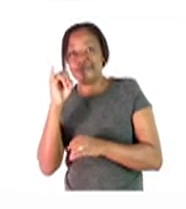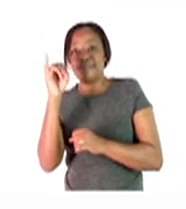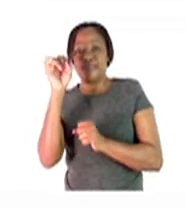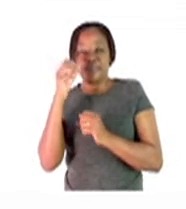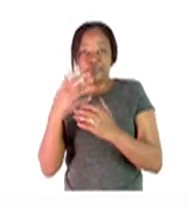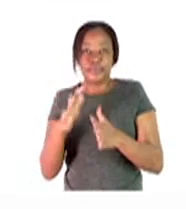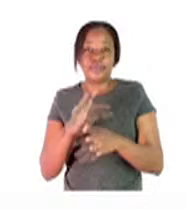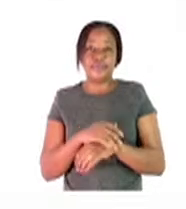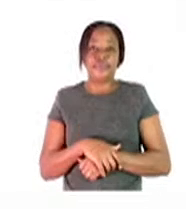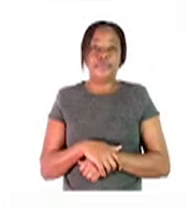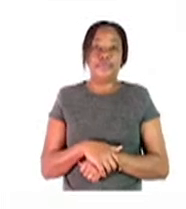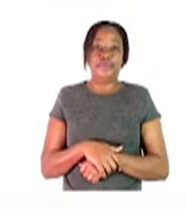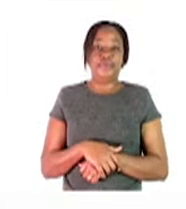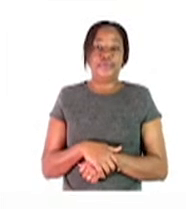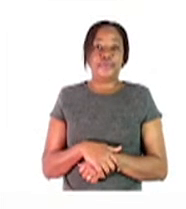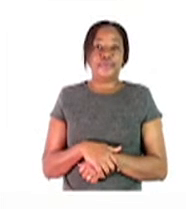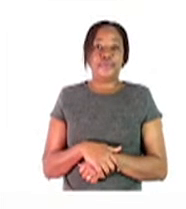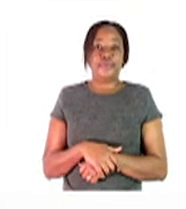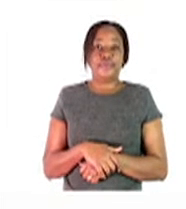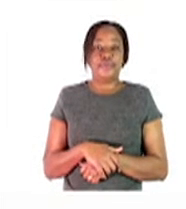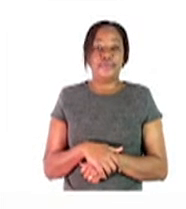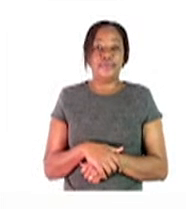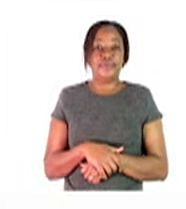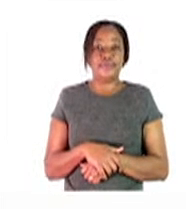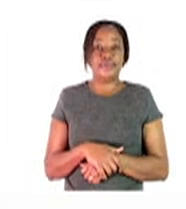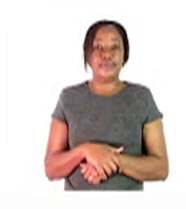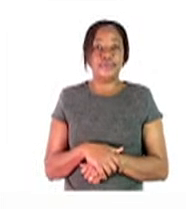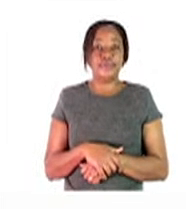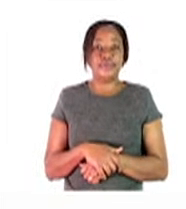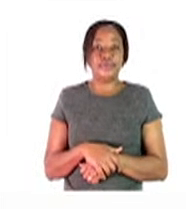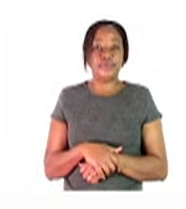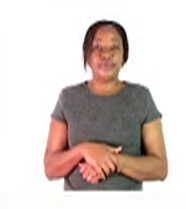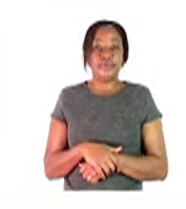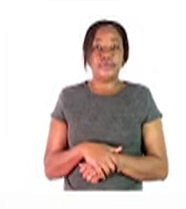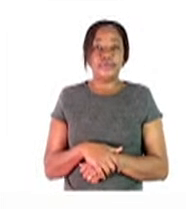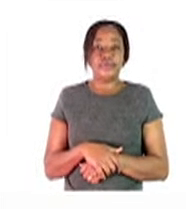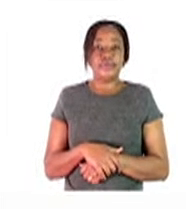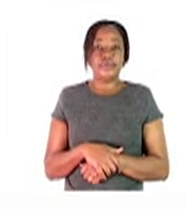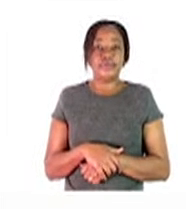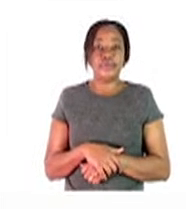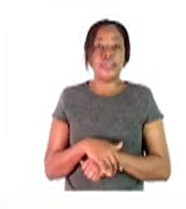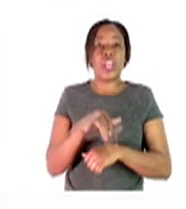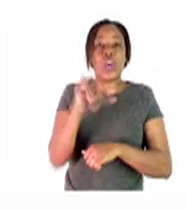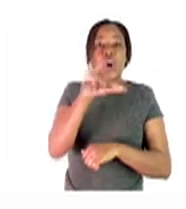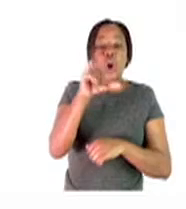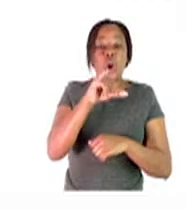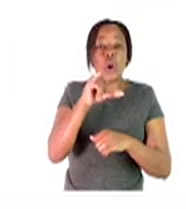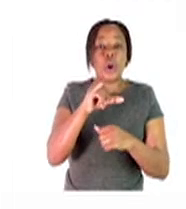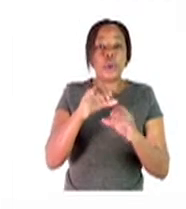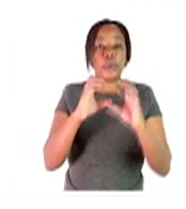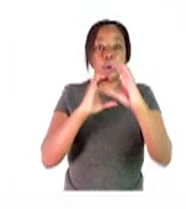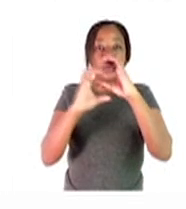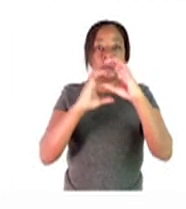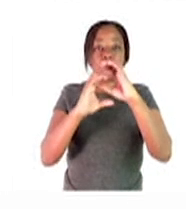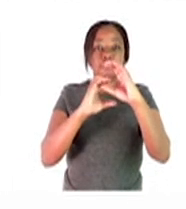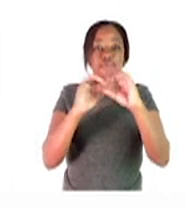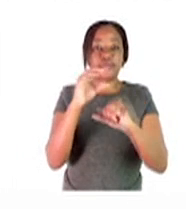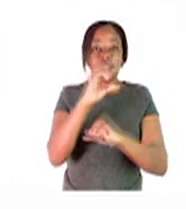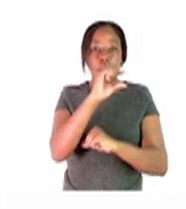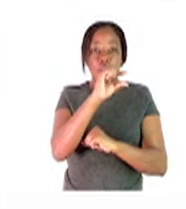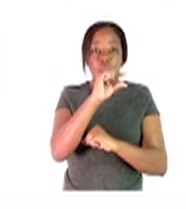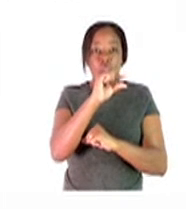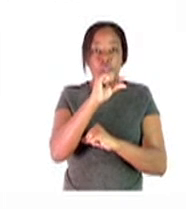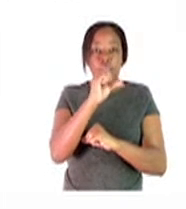And then check again. Which of these means of communication do you have in your bedroom? Which one do you